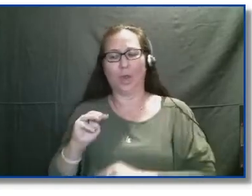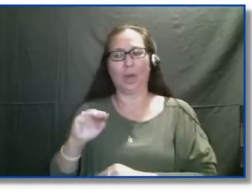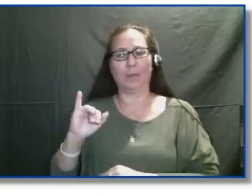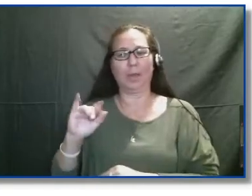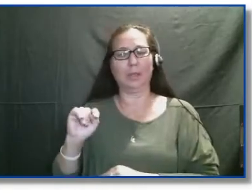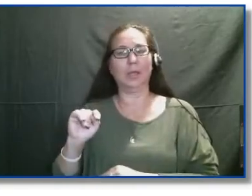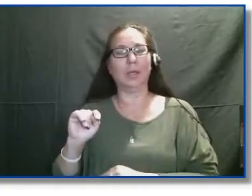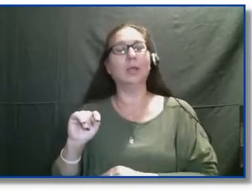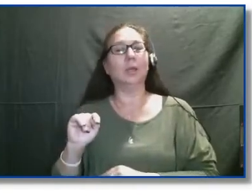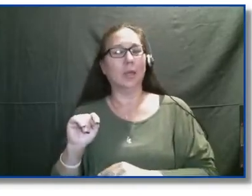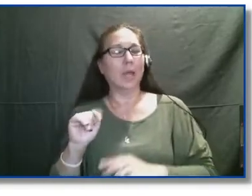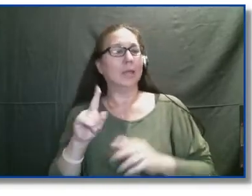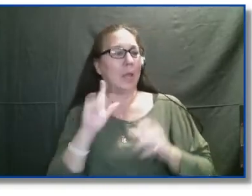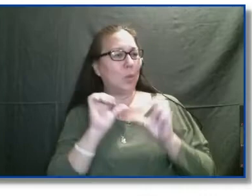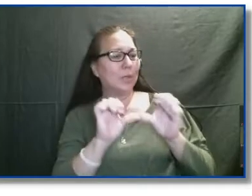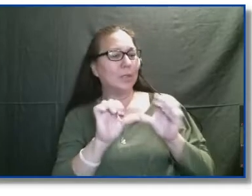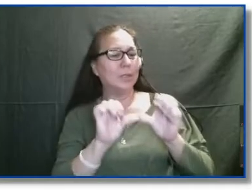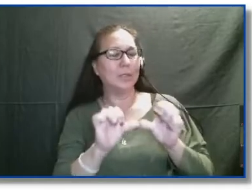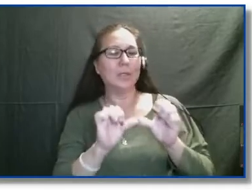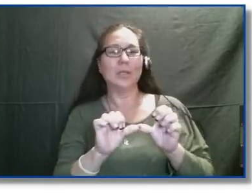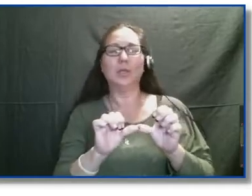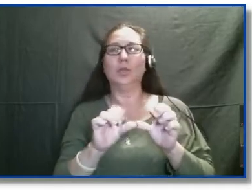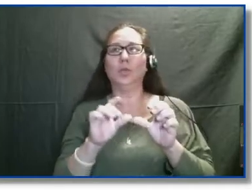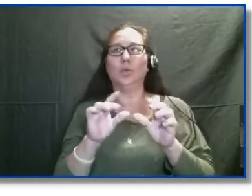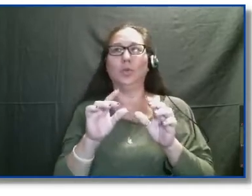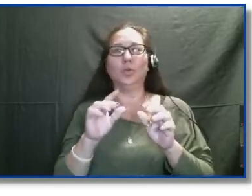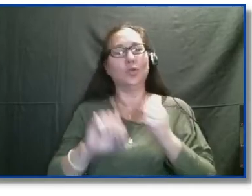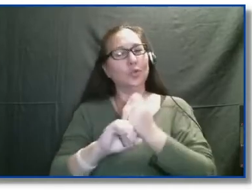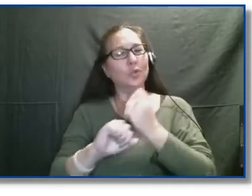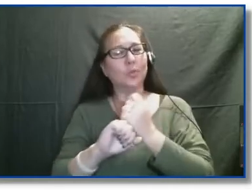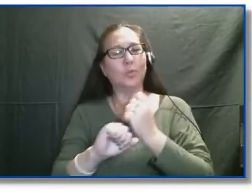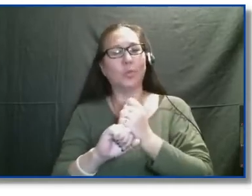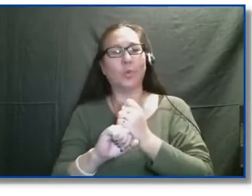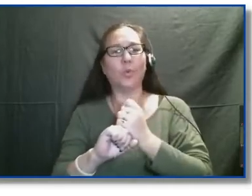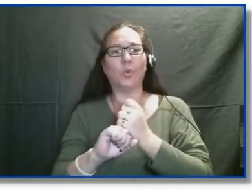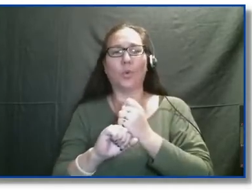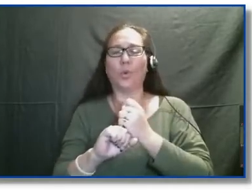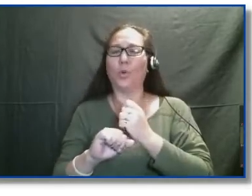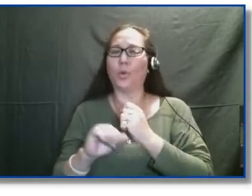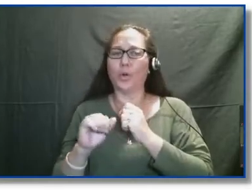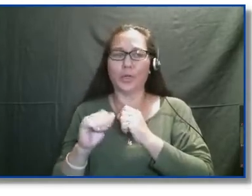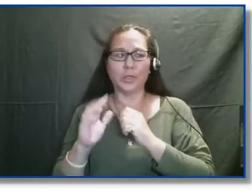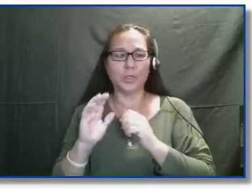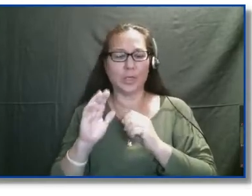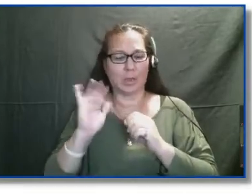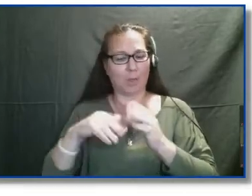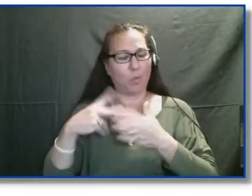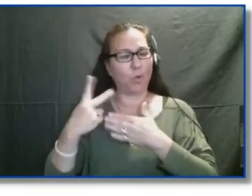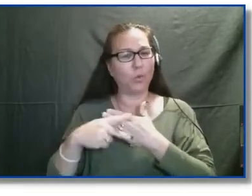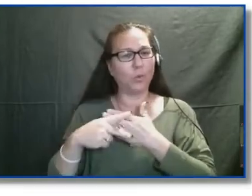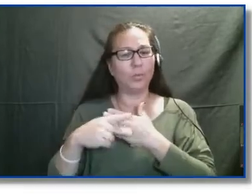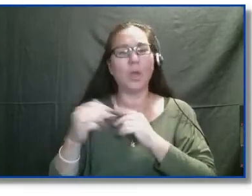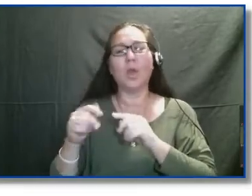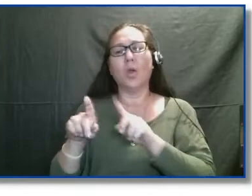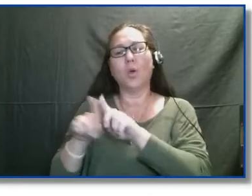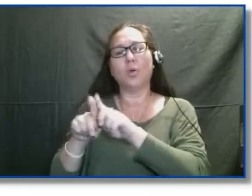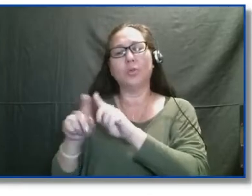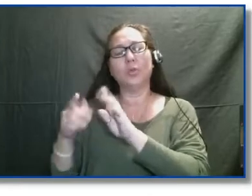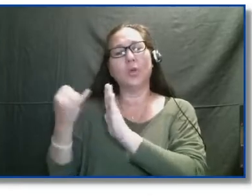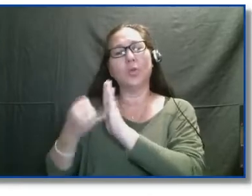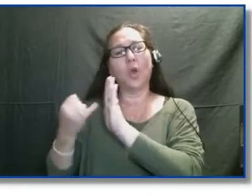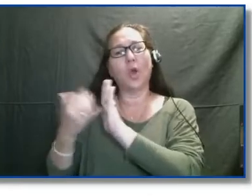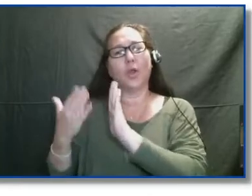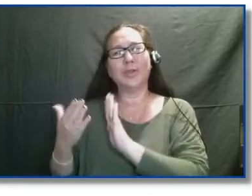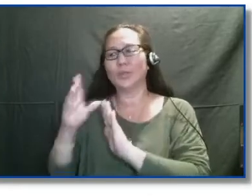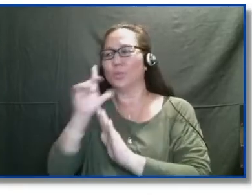the important Percent for Art program, and to help support all the artists who create site-specific